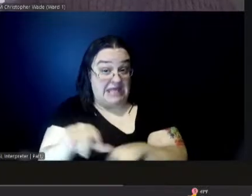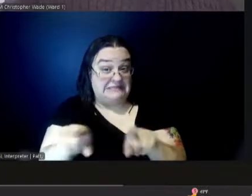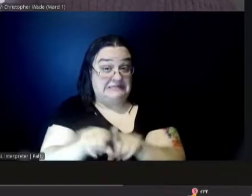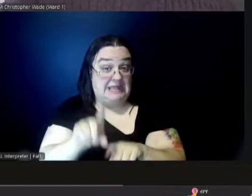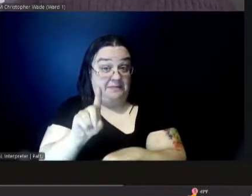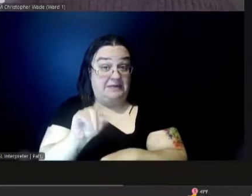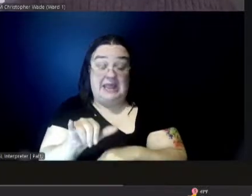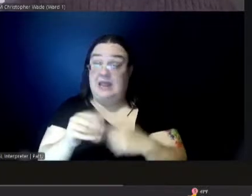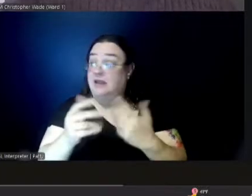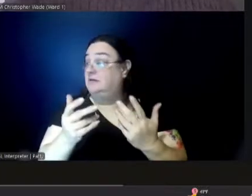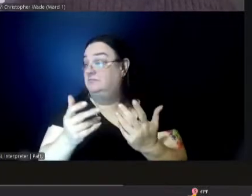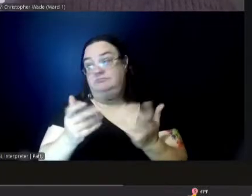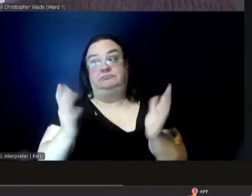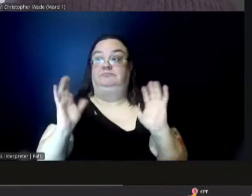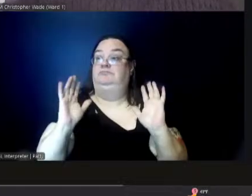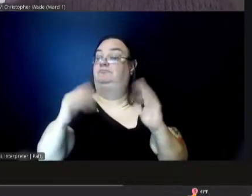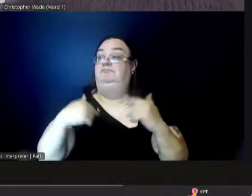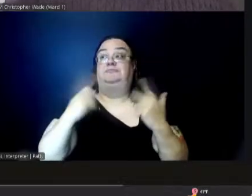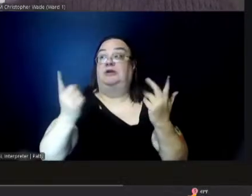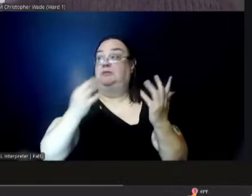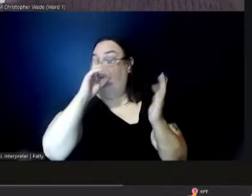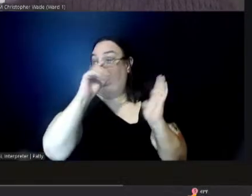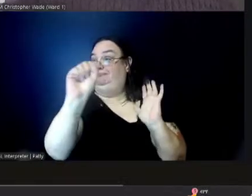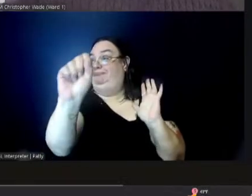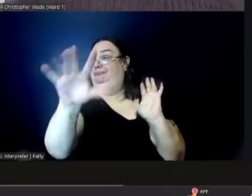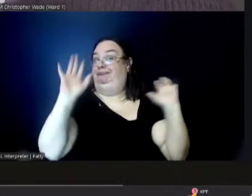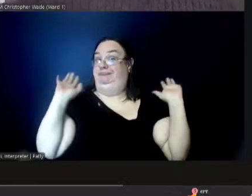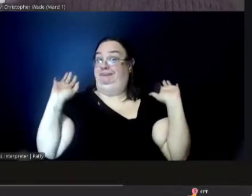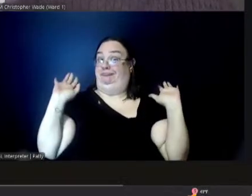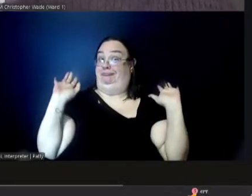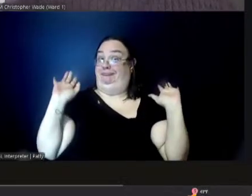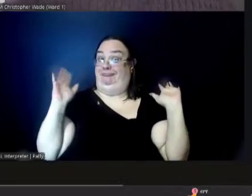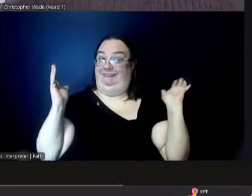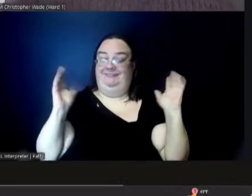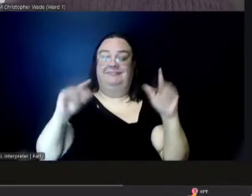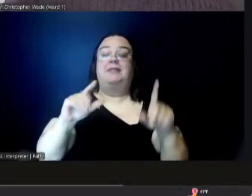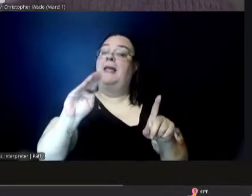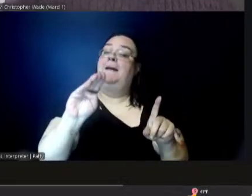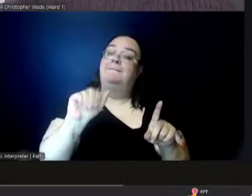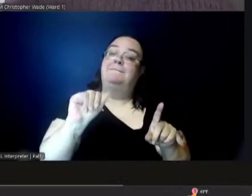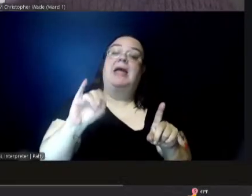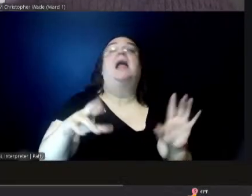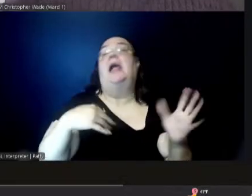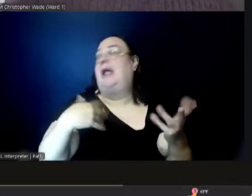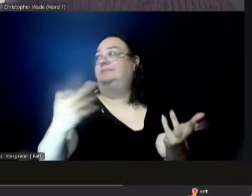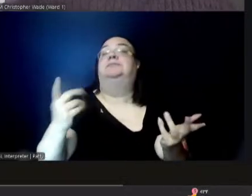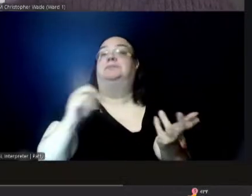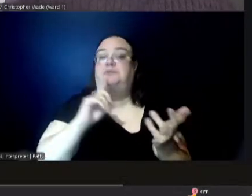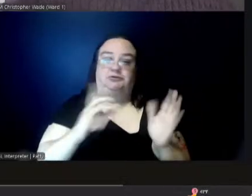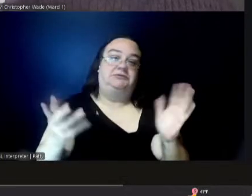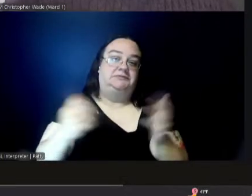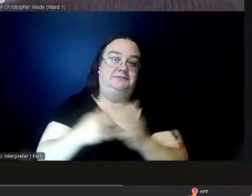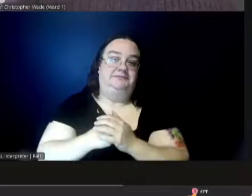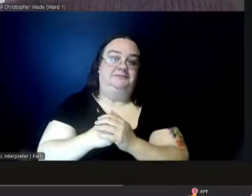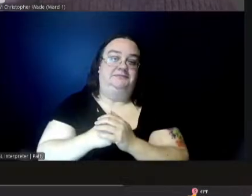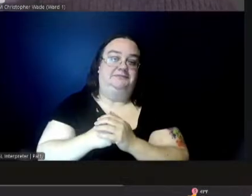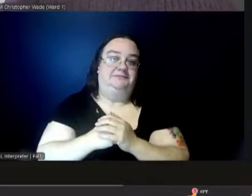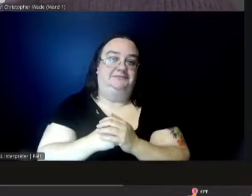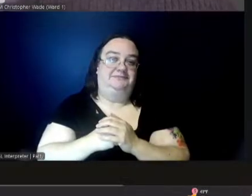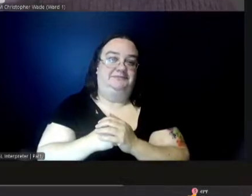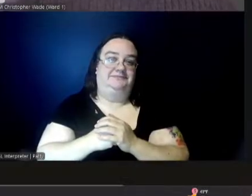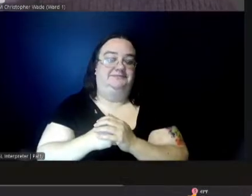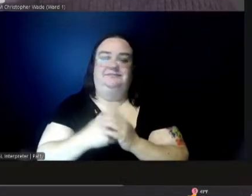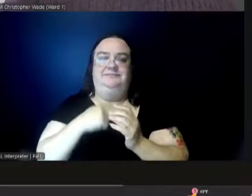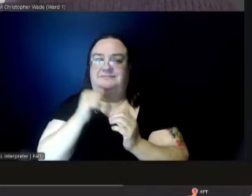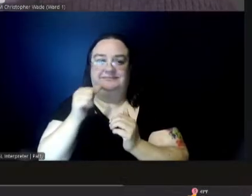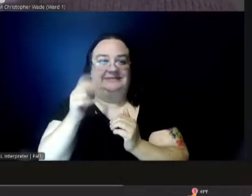No? Okay, I was just throwing it out there. No, I mean, I was, sure. Some of us are back at work now. All right, I didn't hear a lot